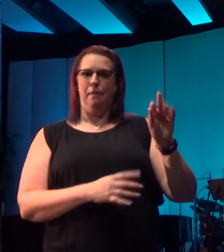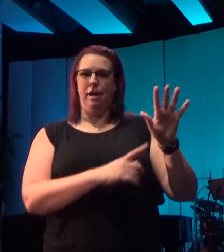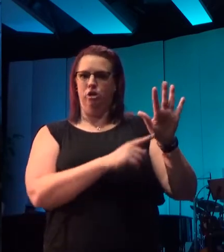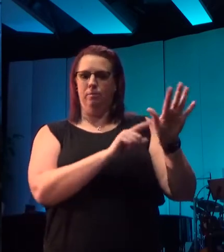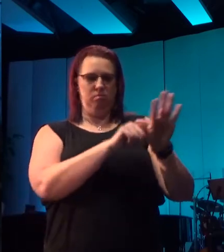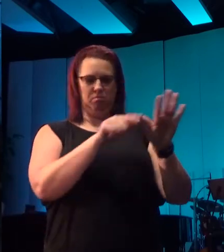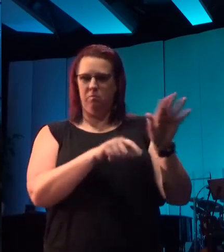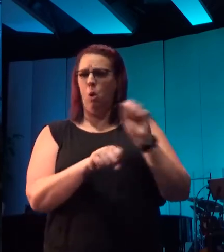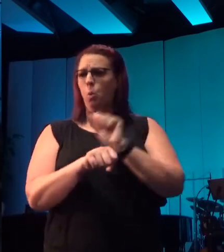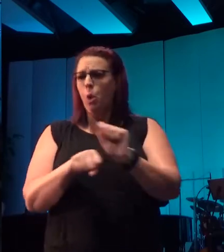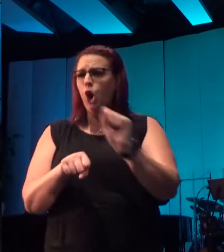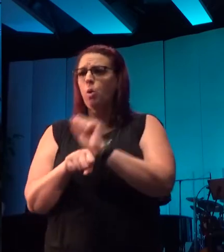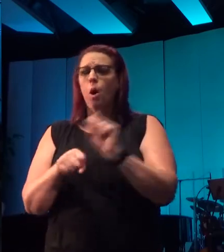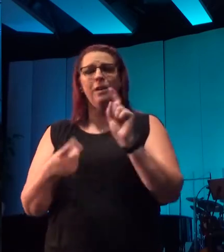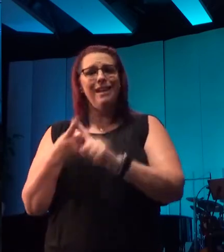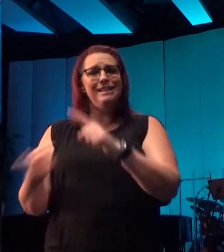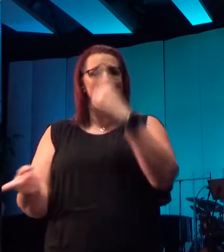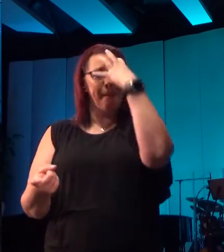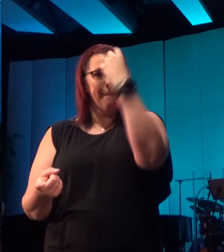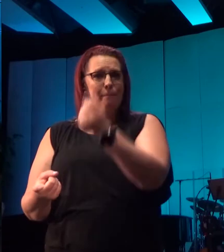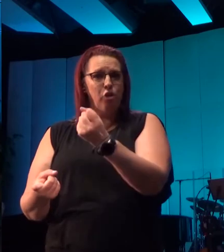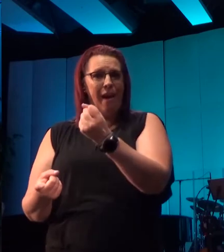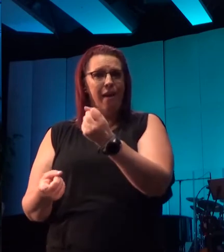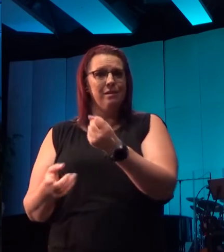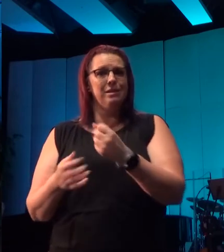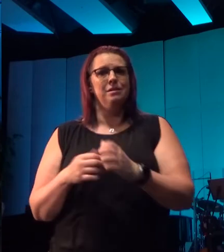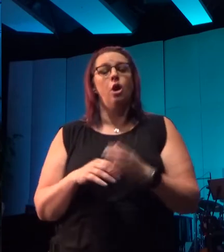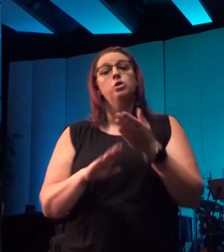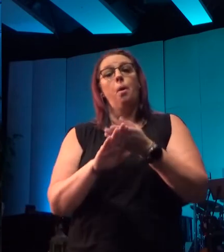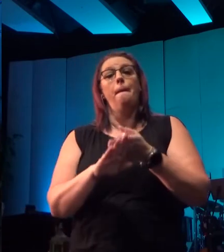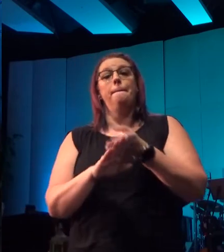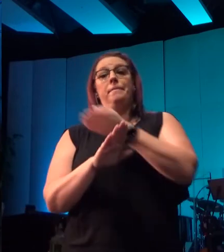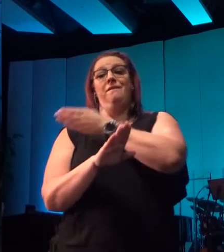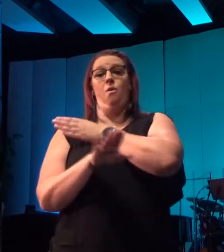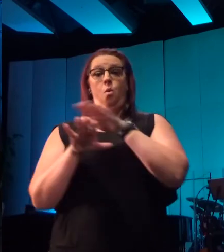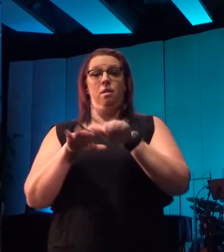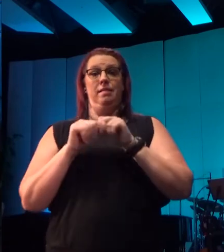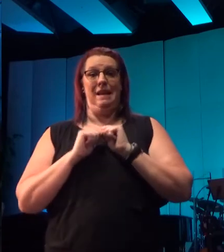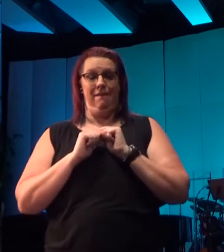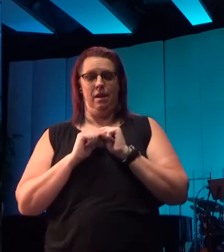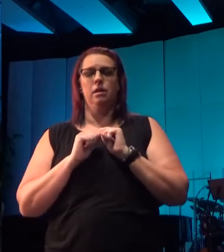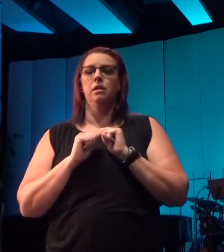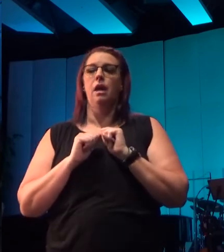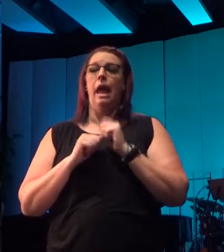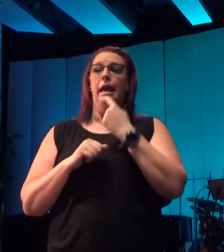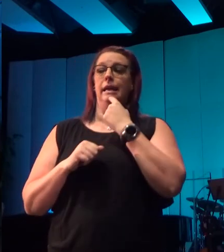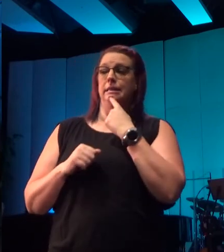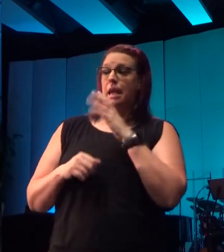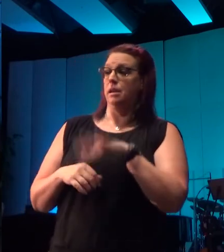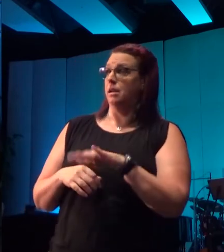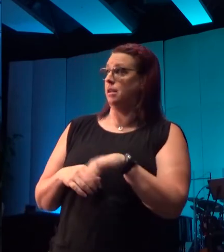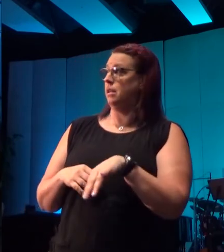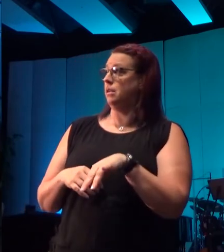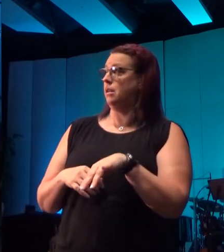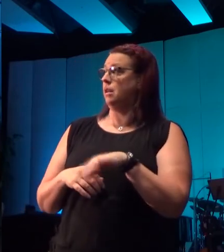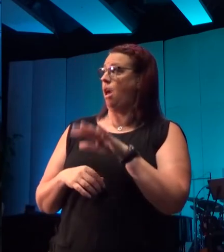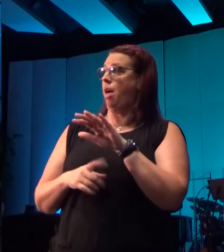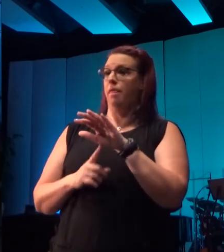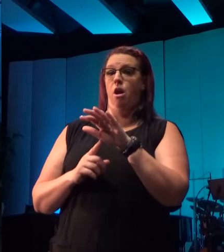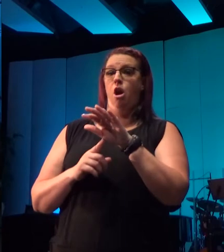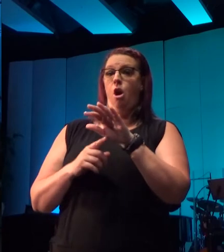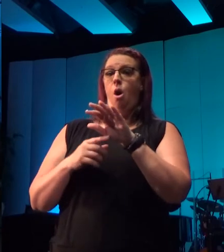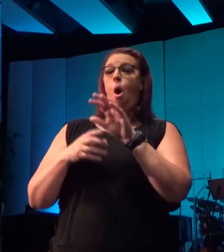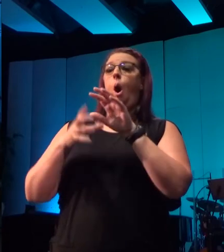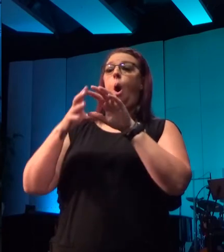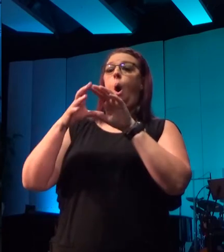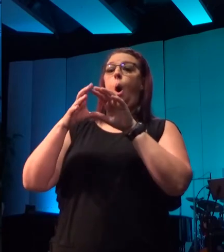had it. He had memorized it. And before leaving, the missionary turned to that child and he said, "Remember, the Lord is my shepherd. Hold